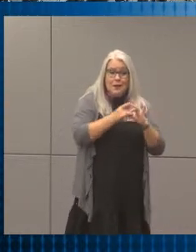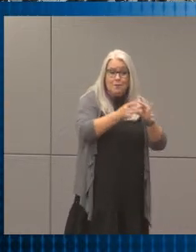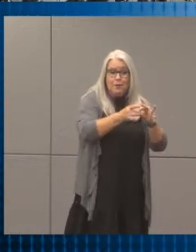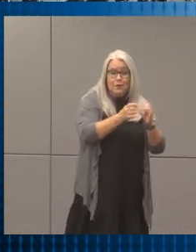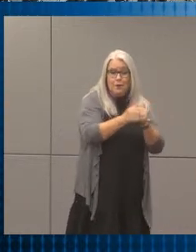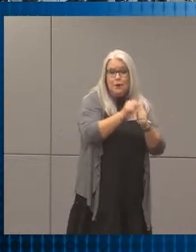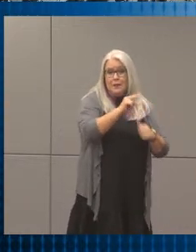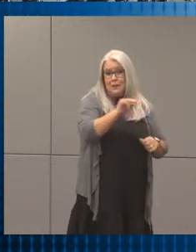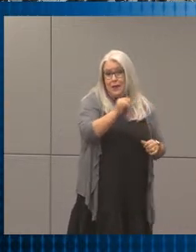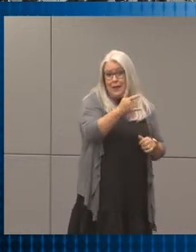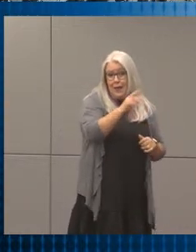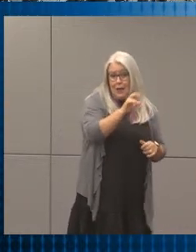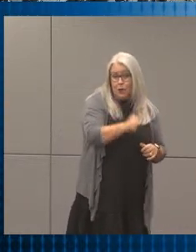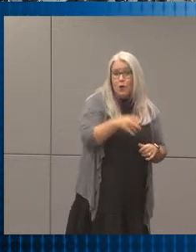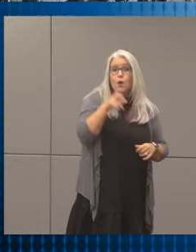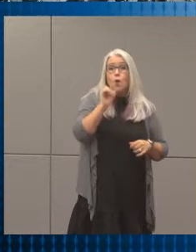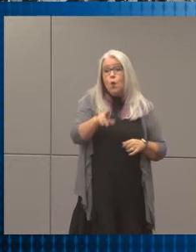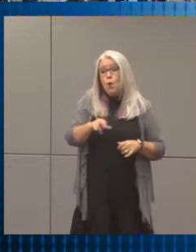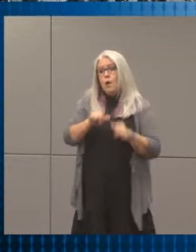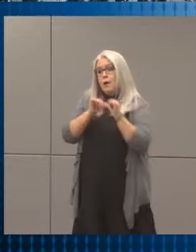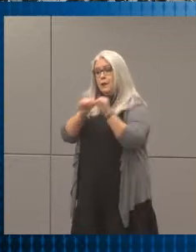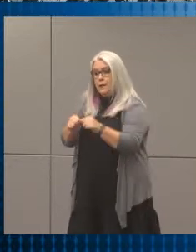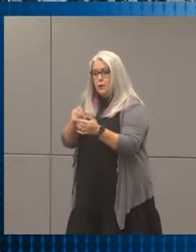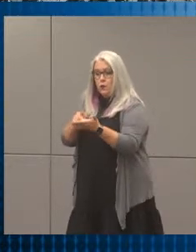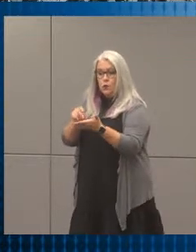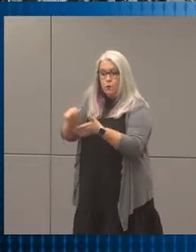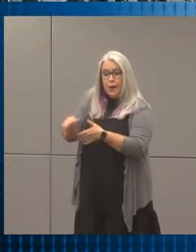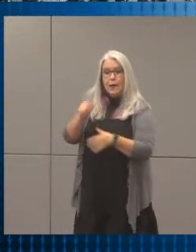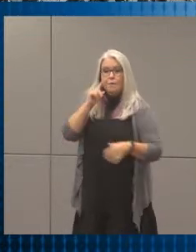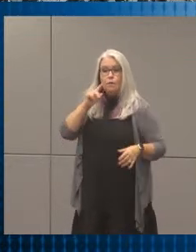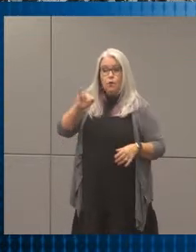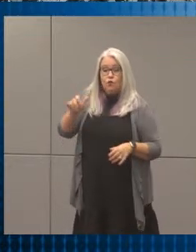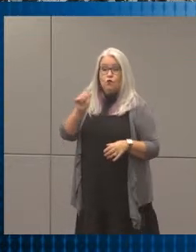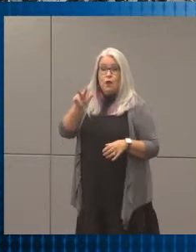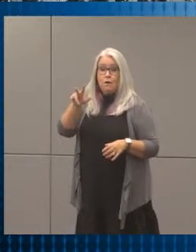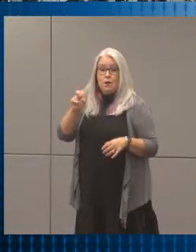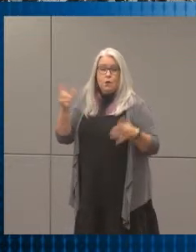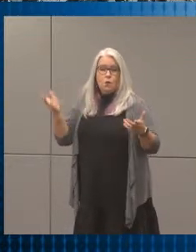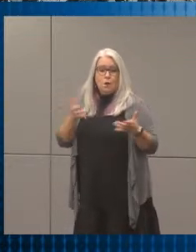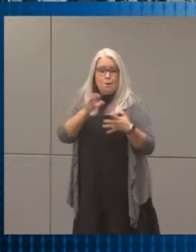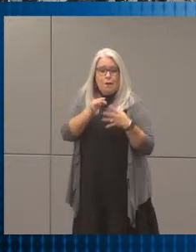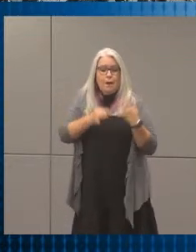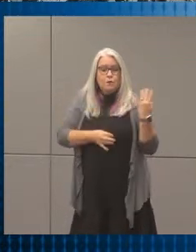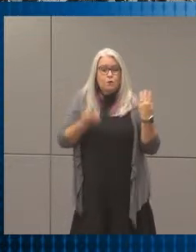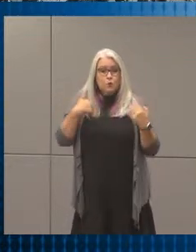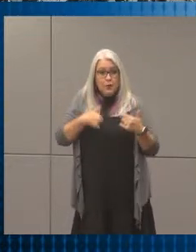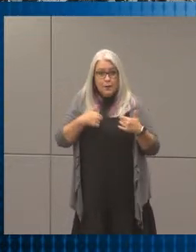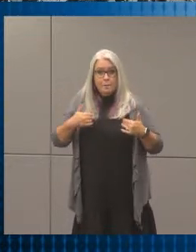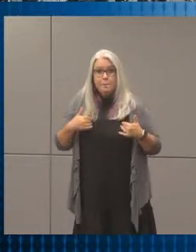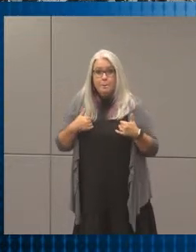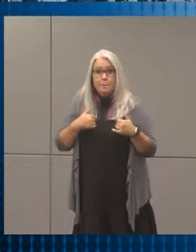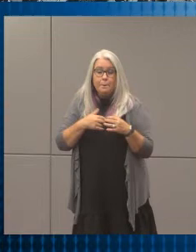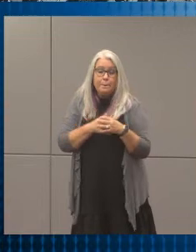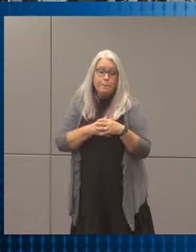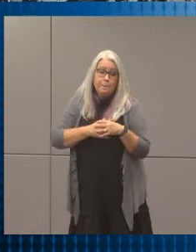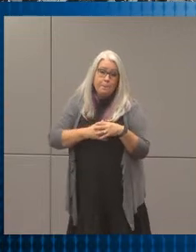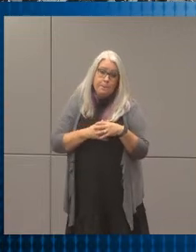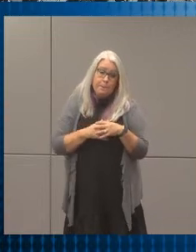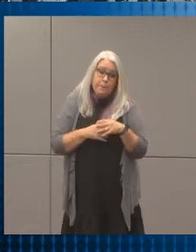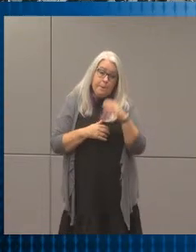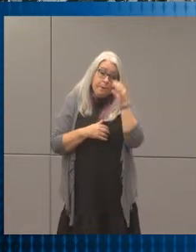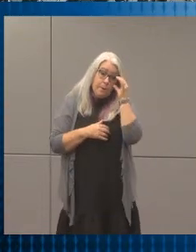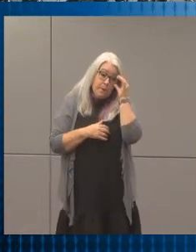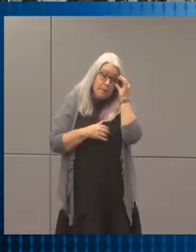how important it is to continue to pay for Java, you know, what our alternatives are going to be. But if